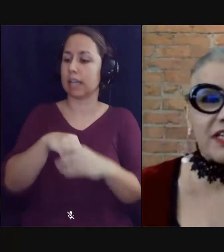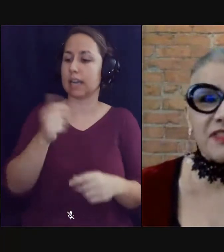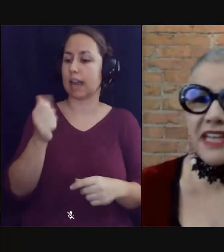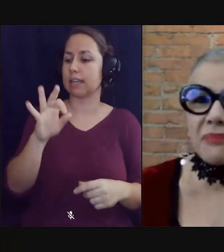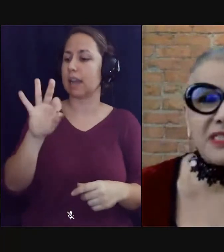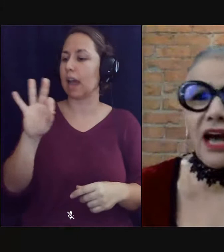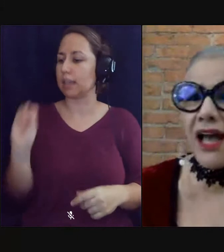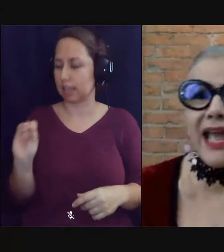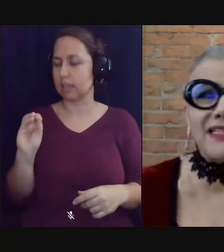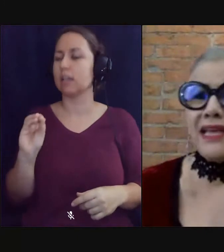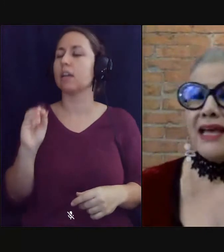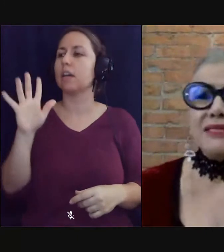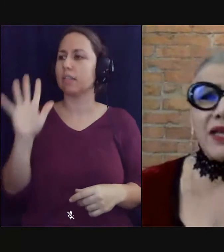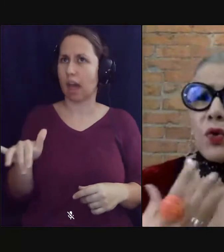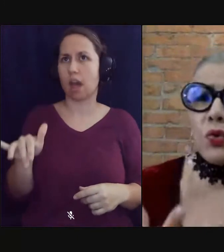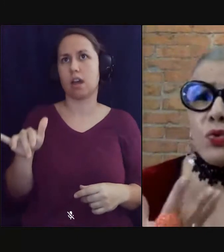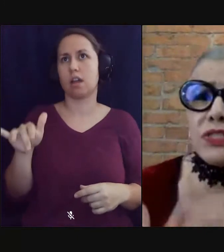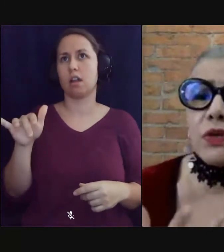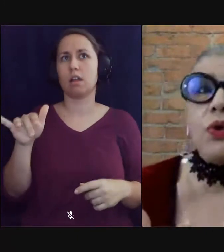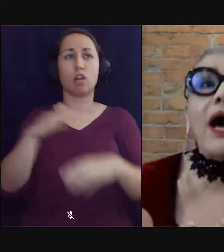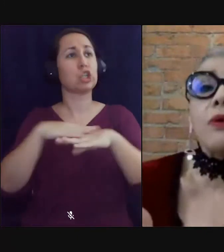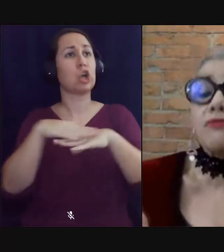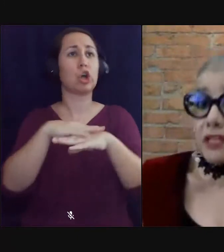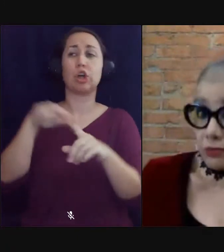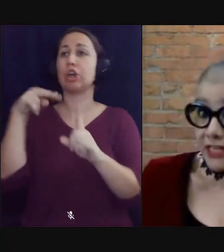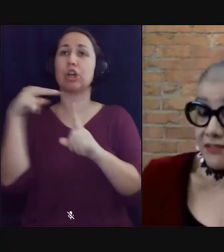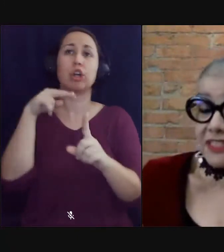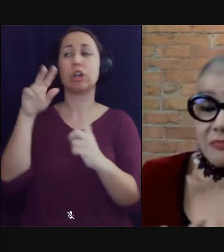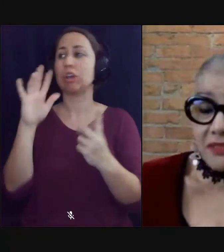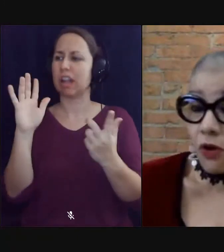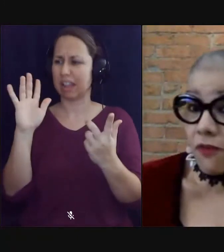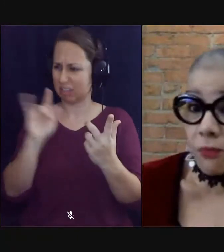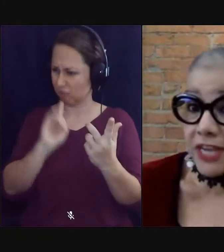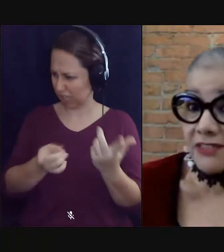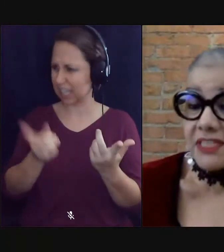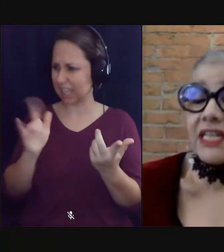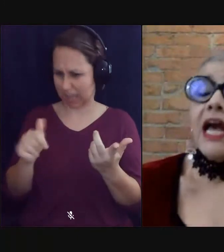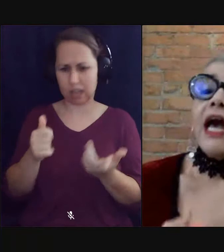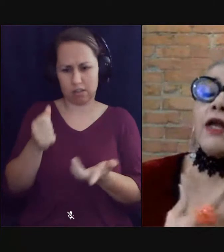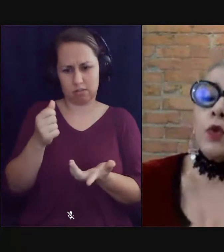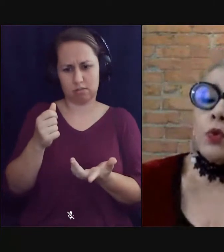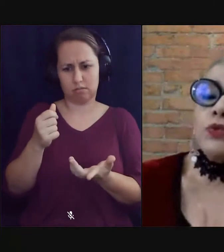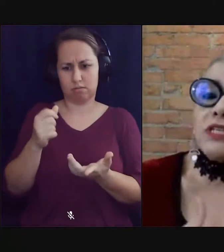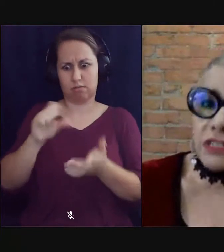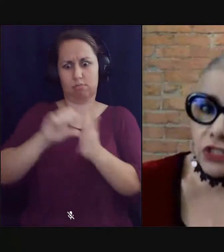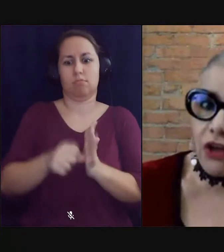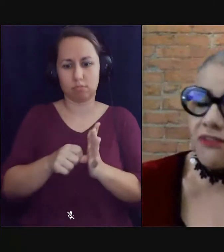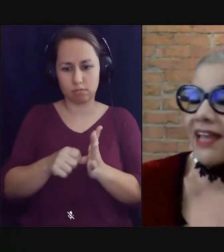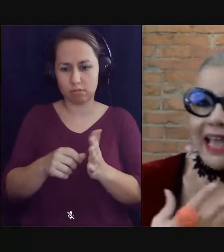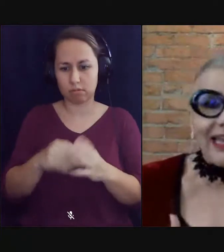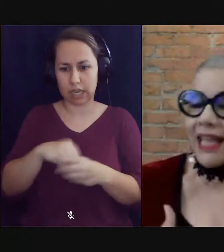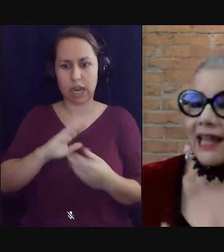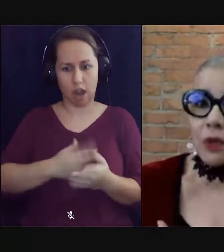is just kind of stamped into our heads. It's like, are we really objective? This myth of objectivity, and who does it